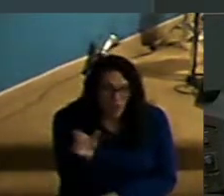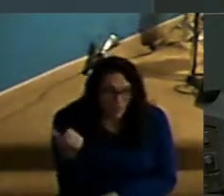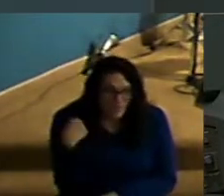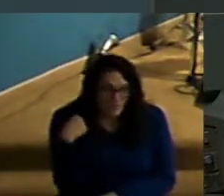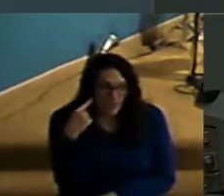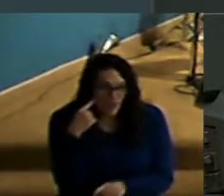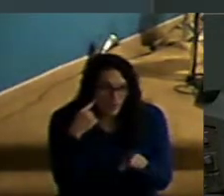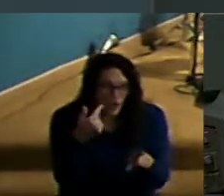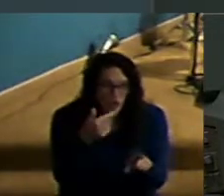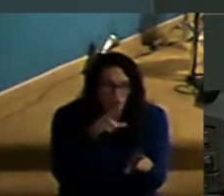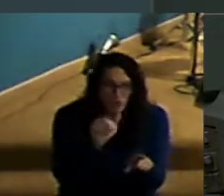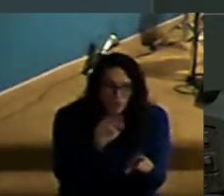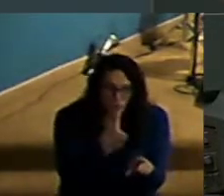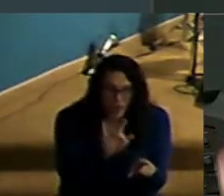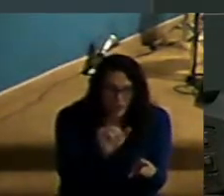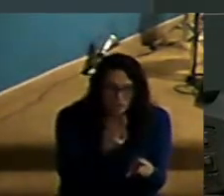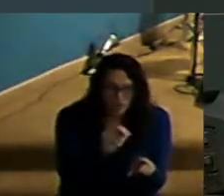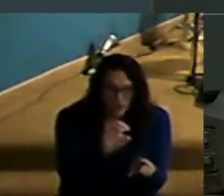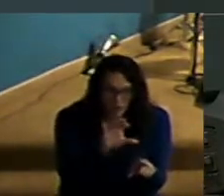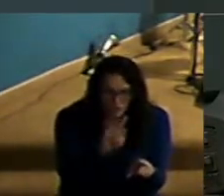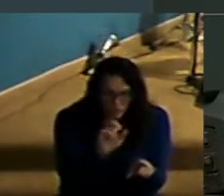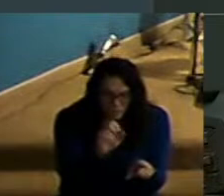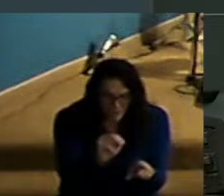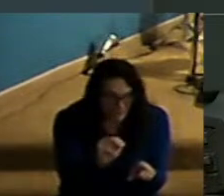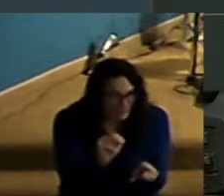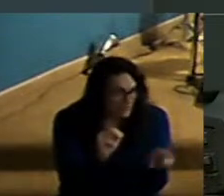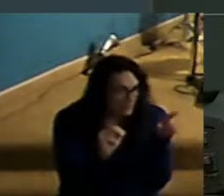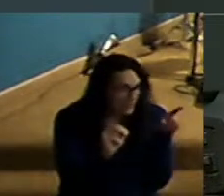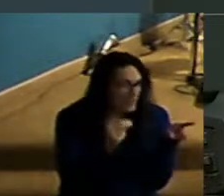heard. Grand Junction.